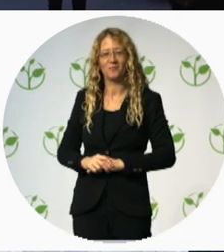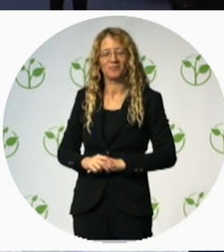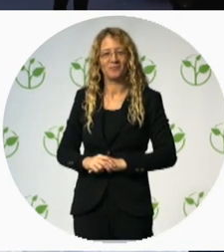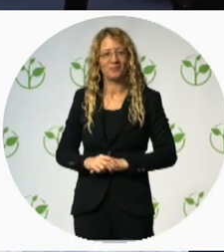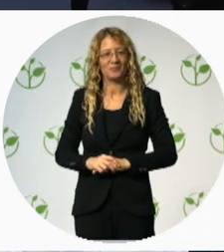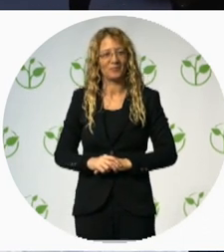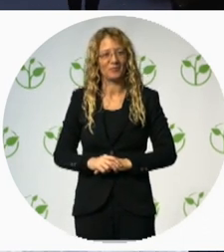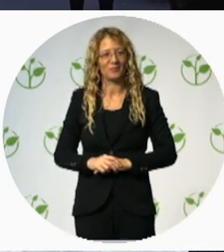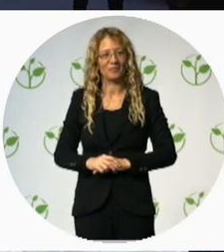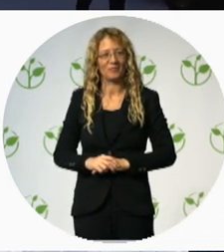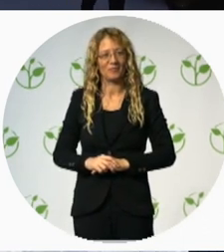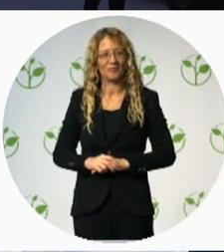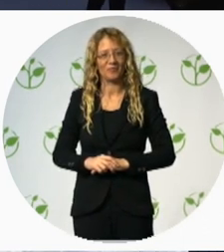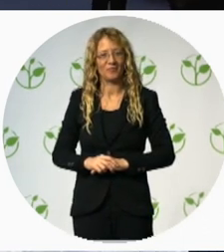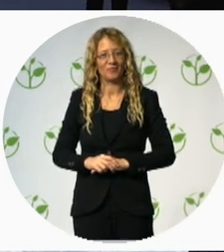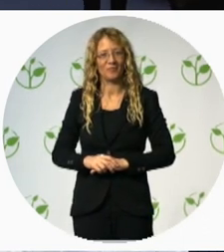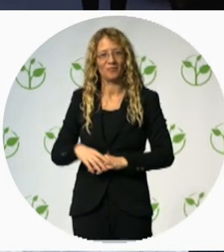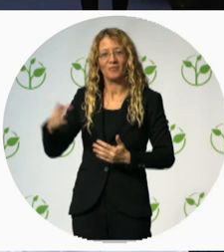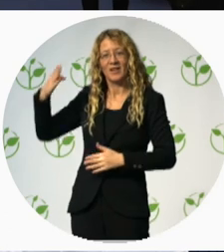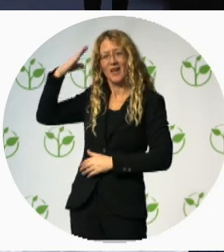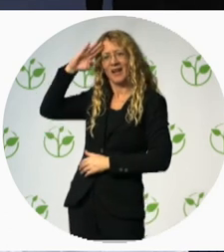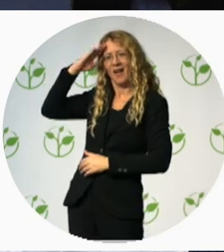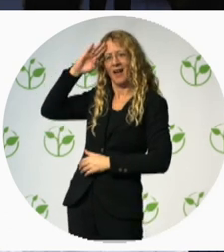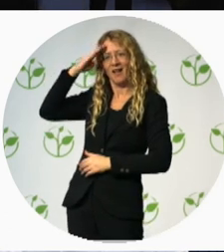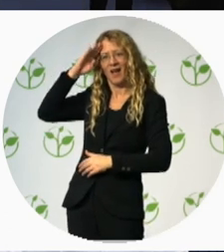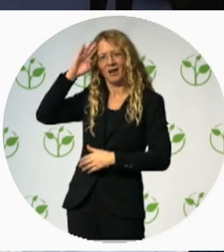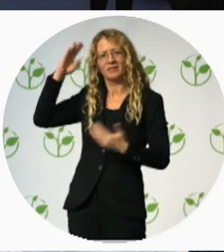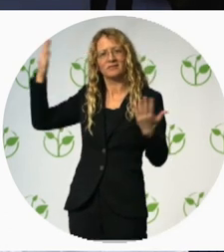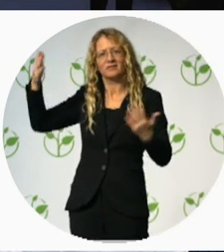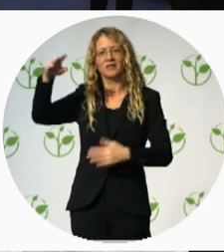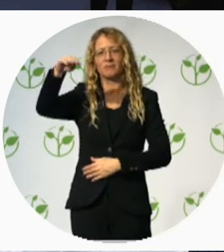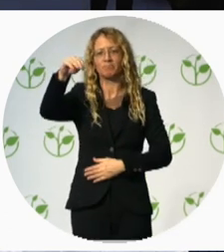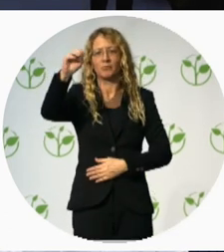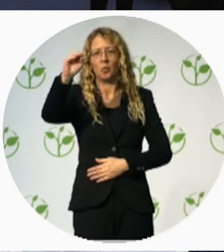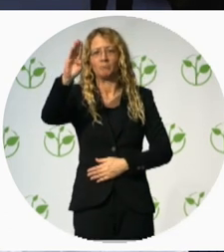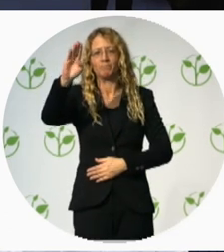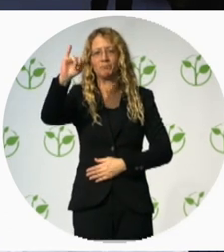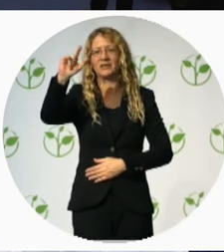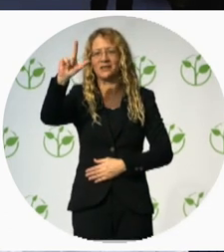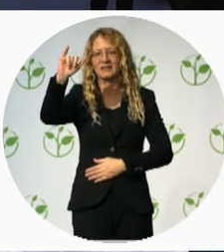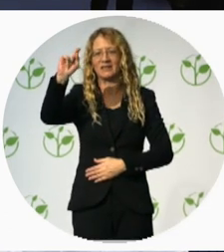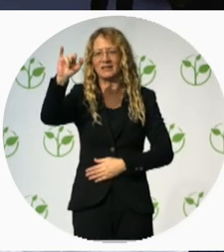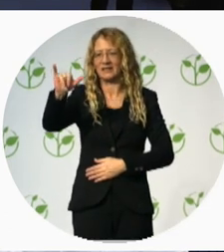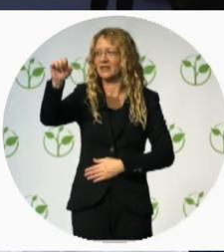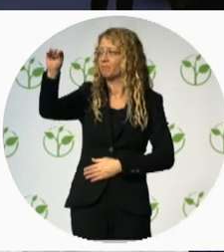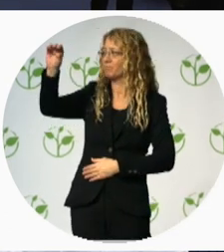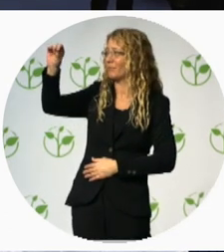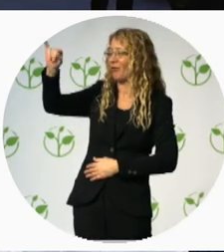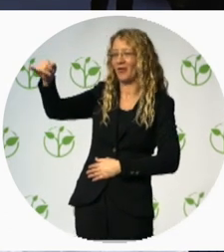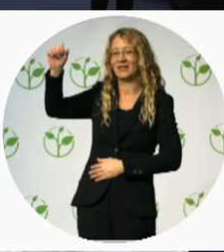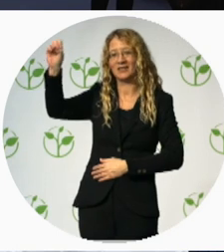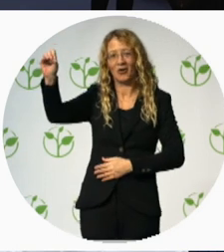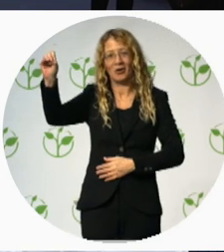Congratulations to Mobility Mojo from Ireland. Mobility Mojo is a website and mobile application that lists the accessibility